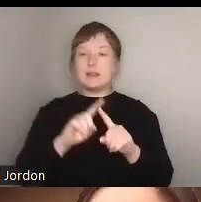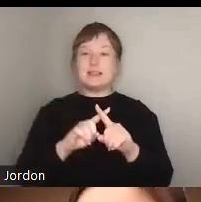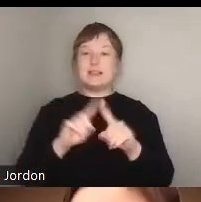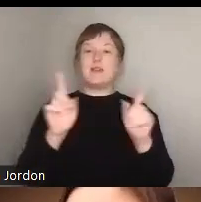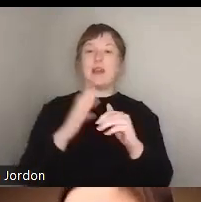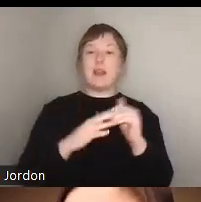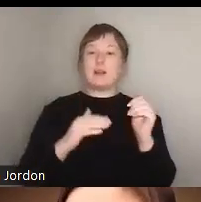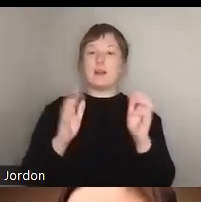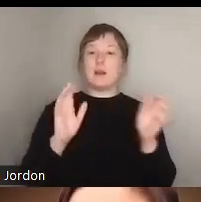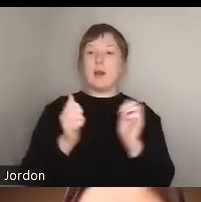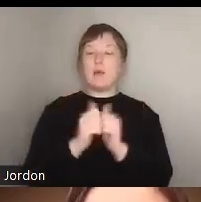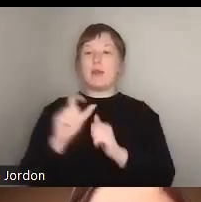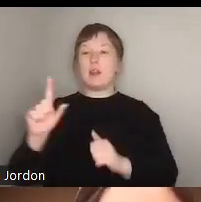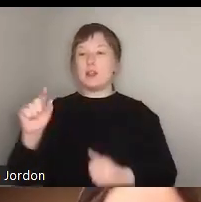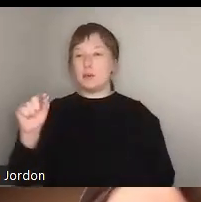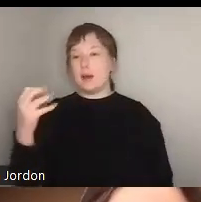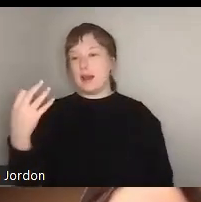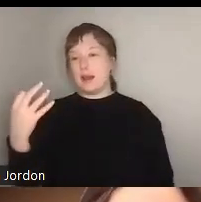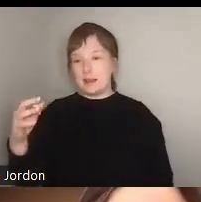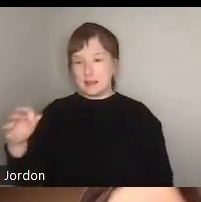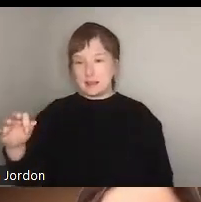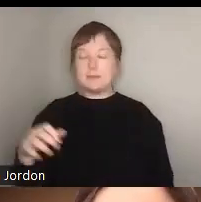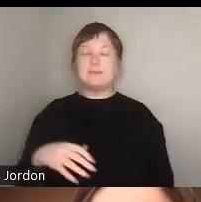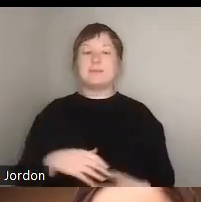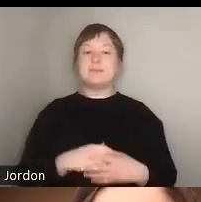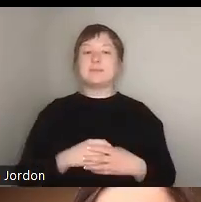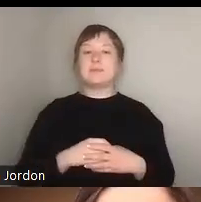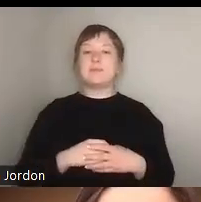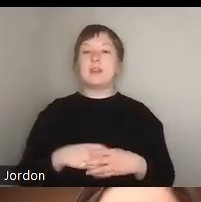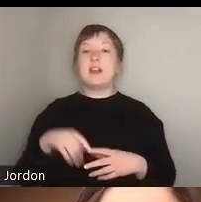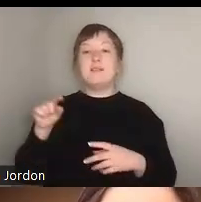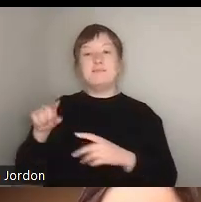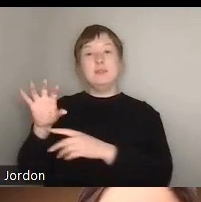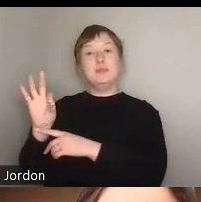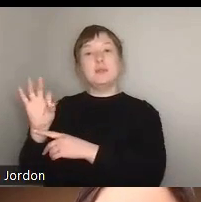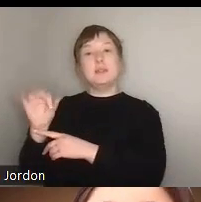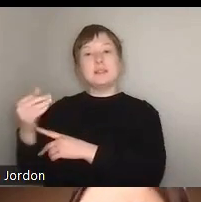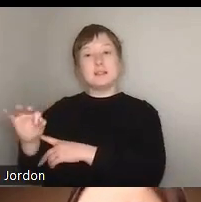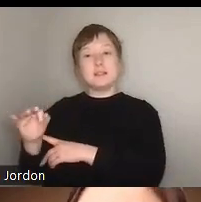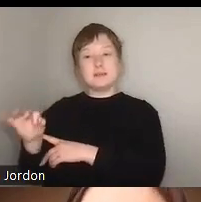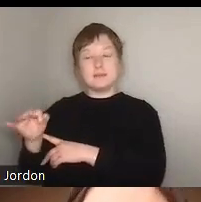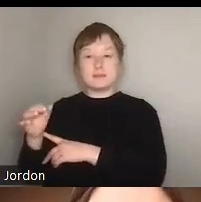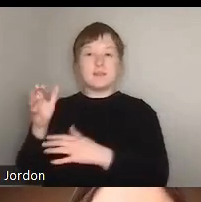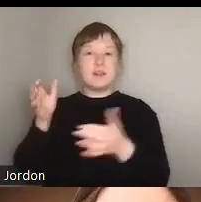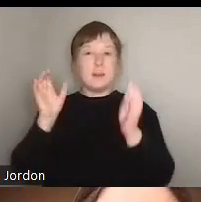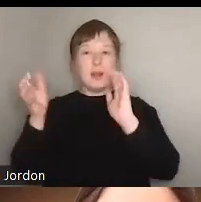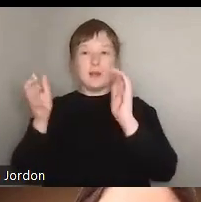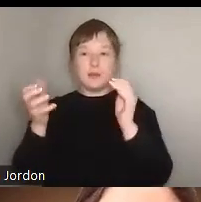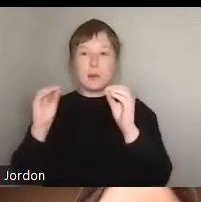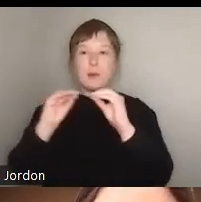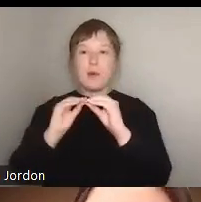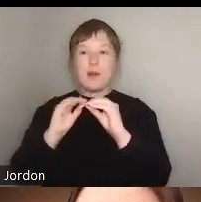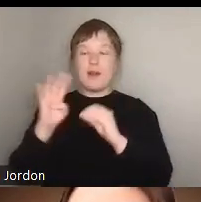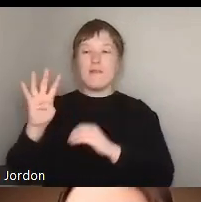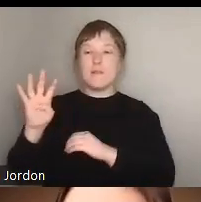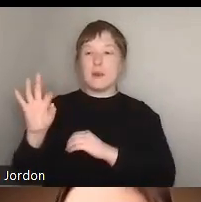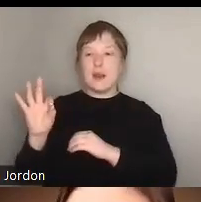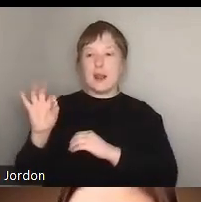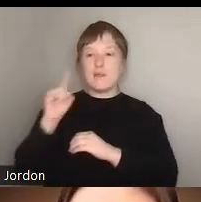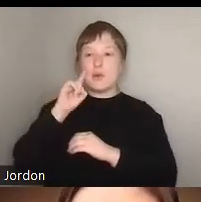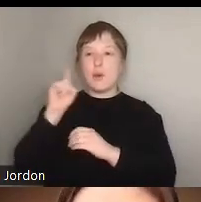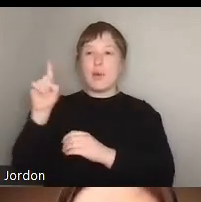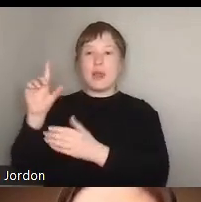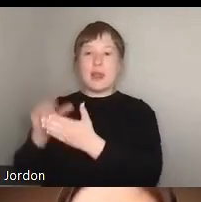one with this 2019 data. In that 2019 data, the comparison was that it was 49 per 1,000 people